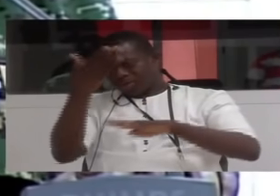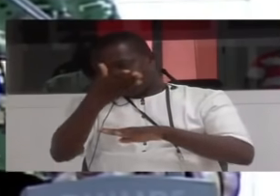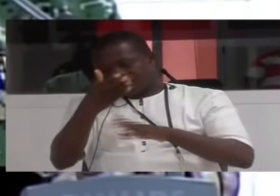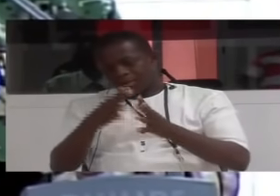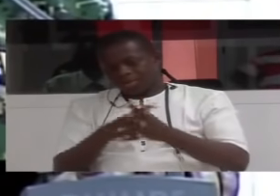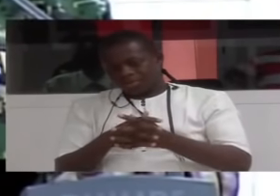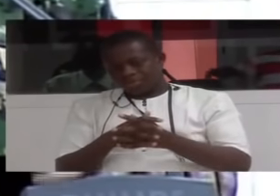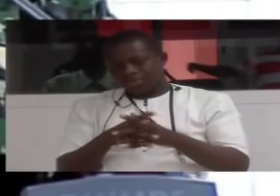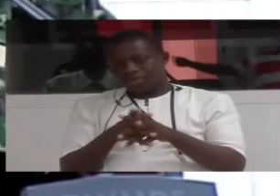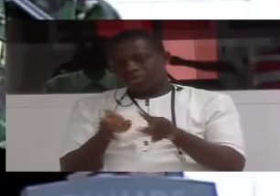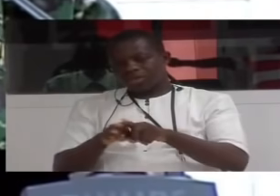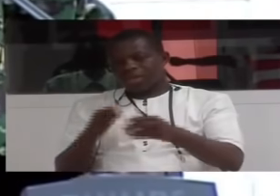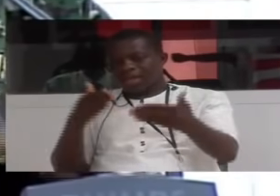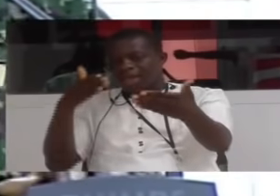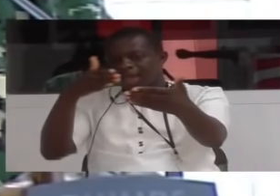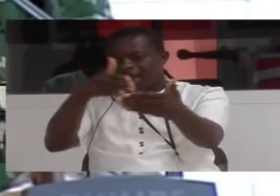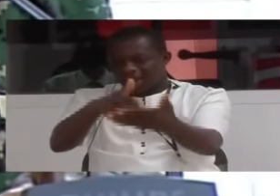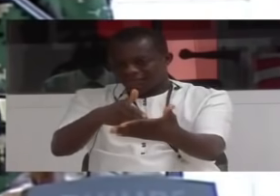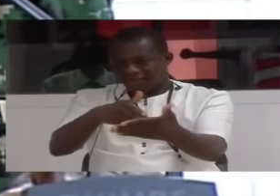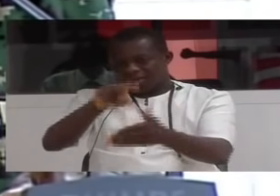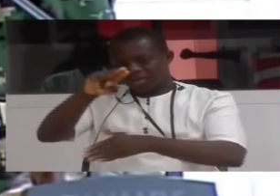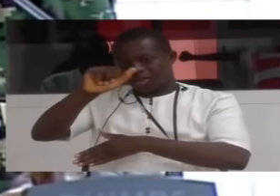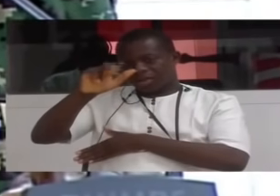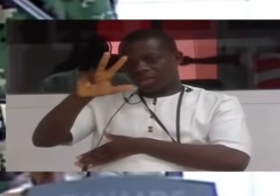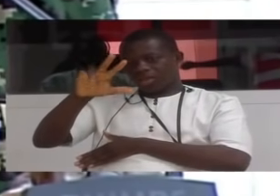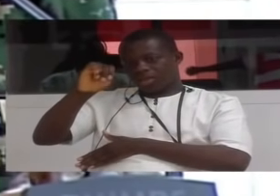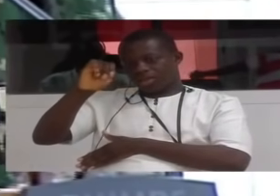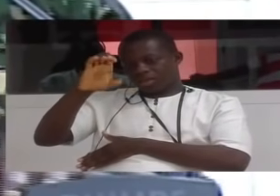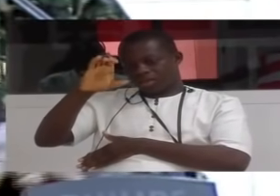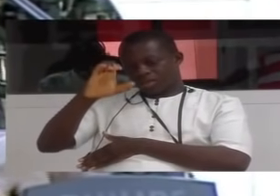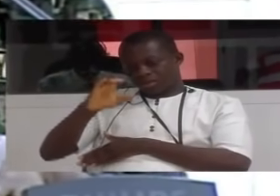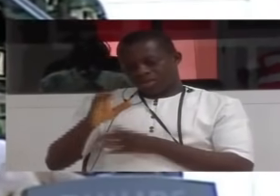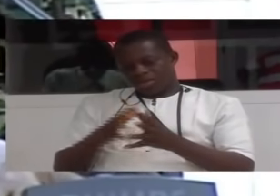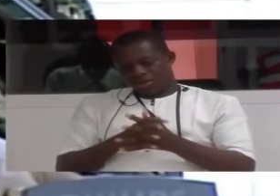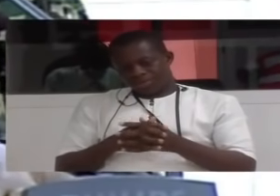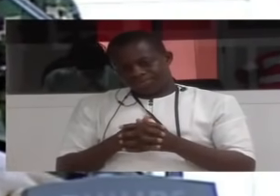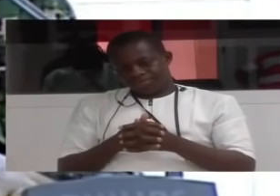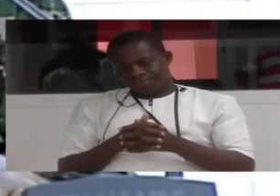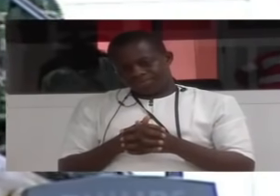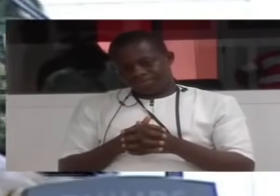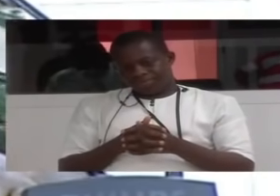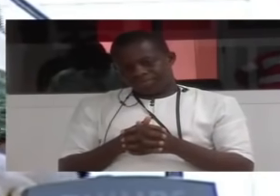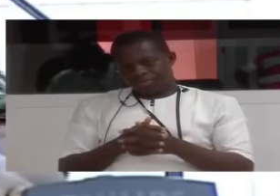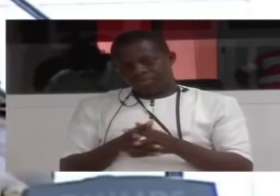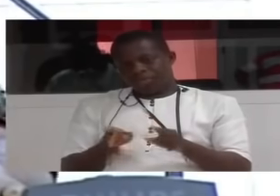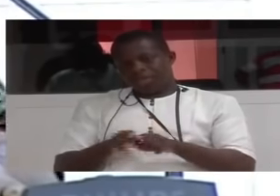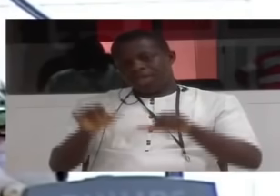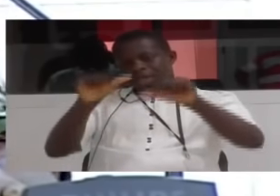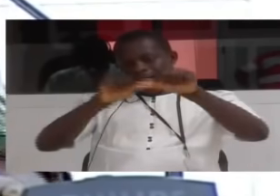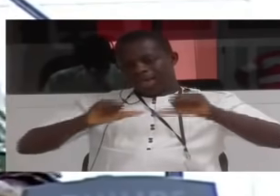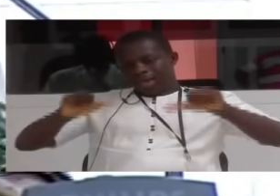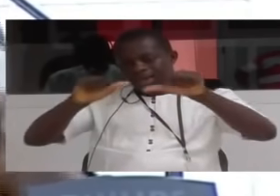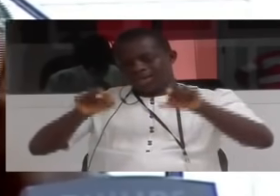station. Bañ demé be tolo ci nawek bi. Upon getting to the spot where the nawek is, fofu lañ ko wër ci